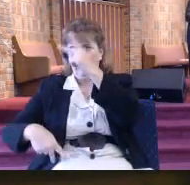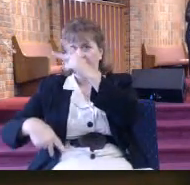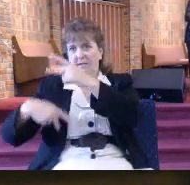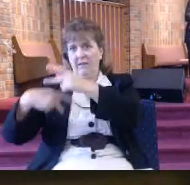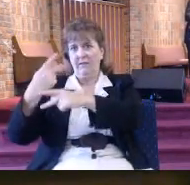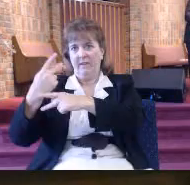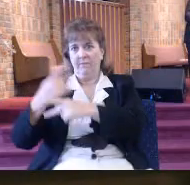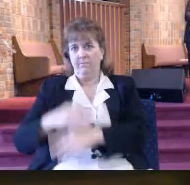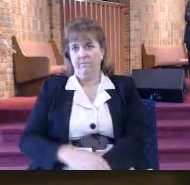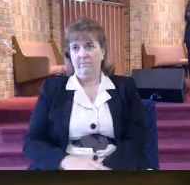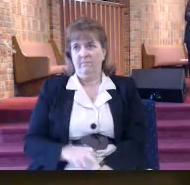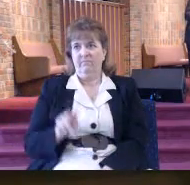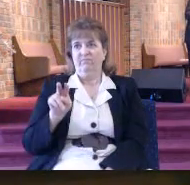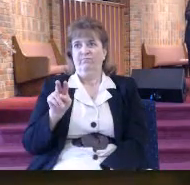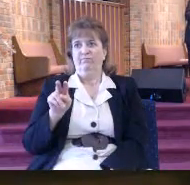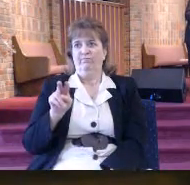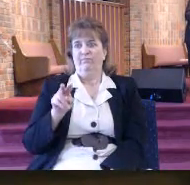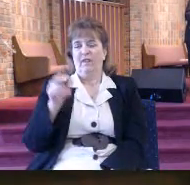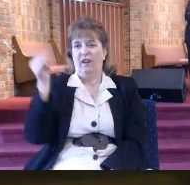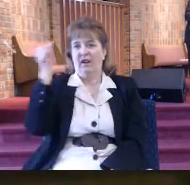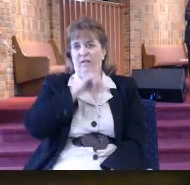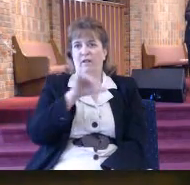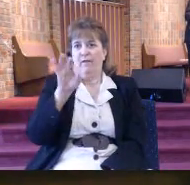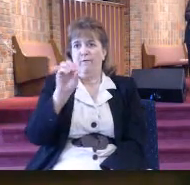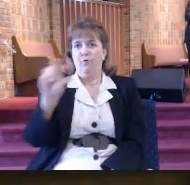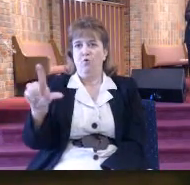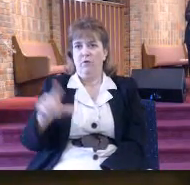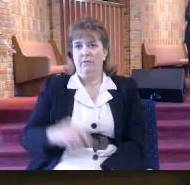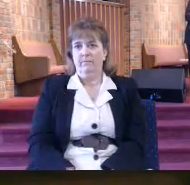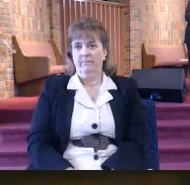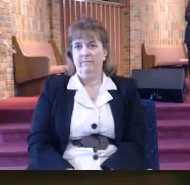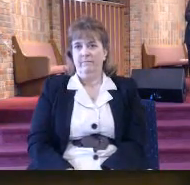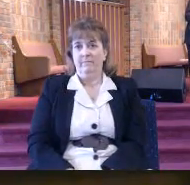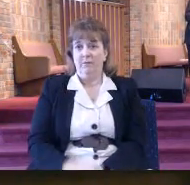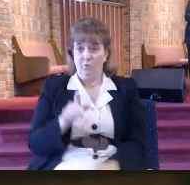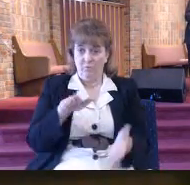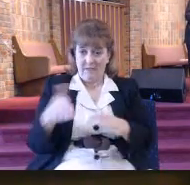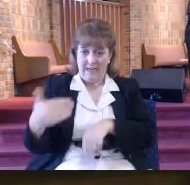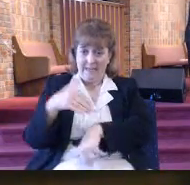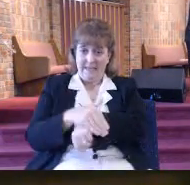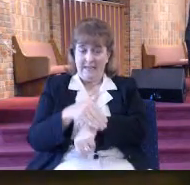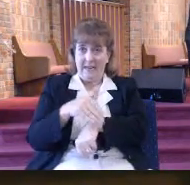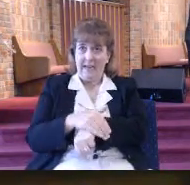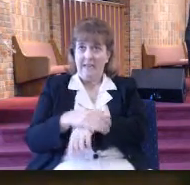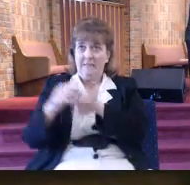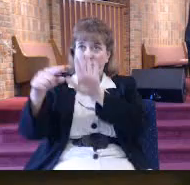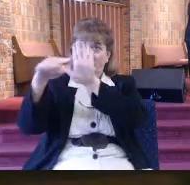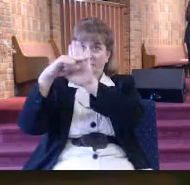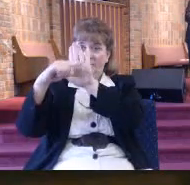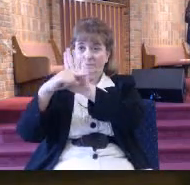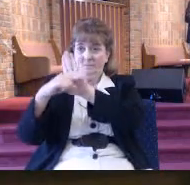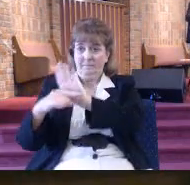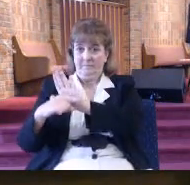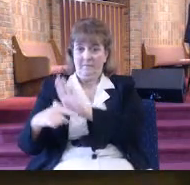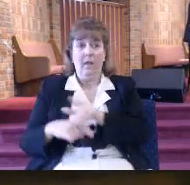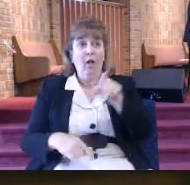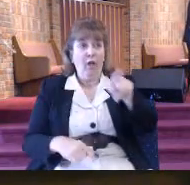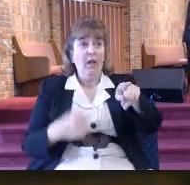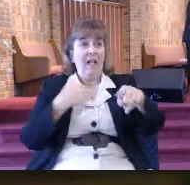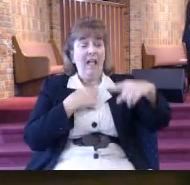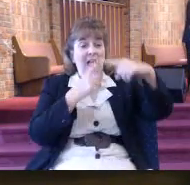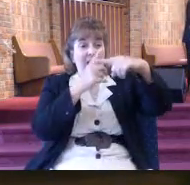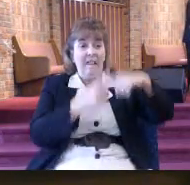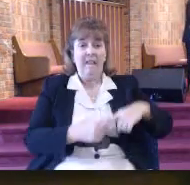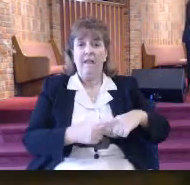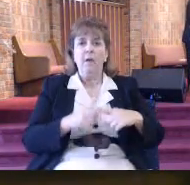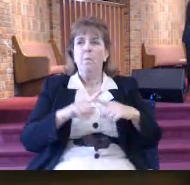You fool. This night your soul will be required of you. Then who will own all of those things that you used to